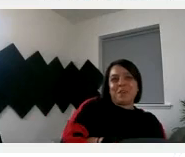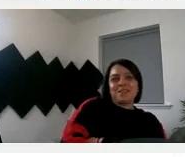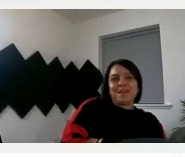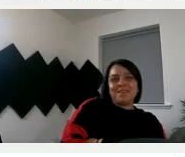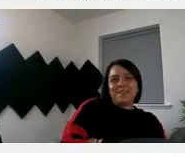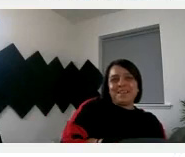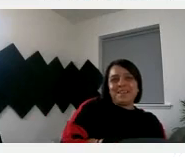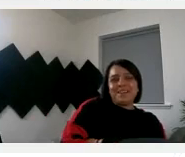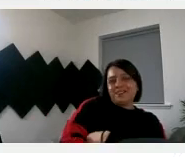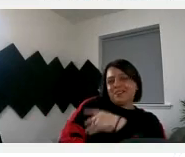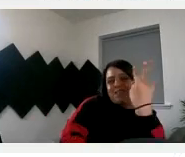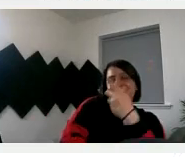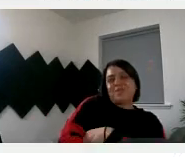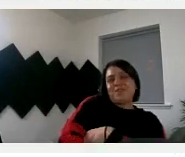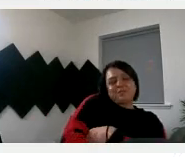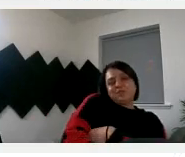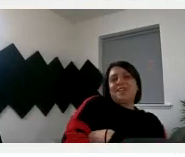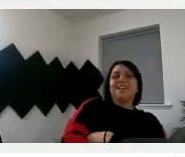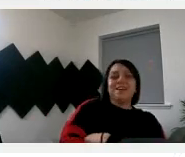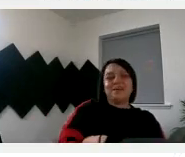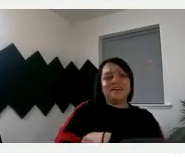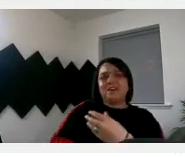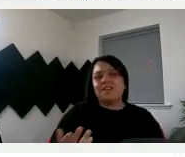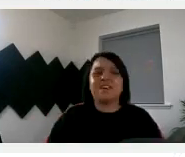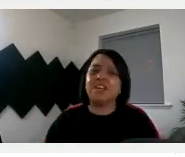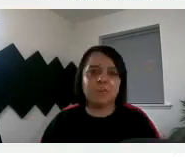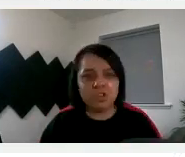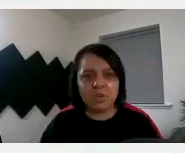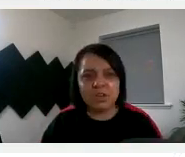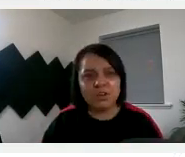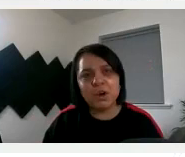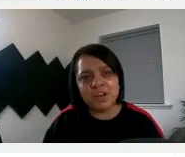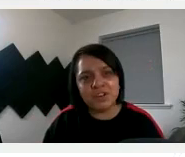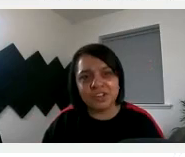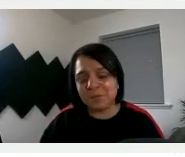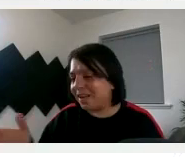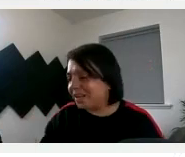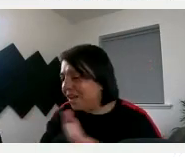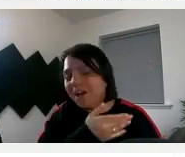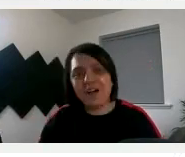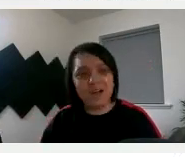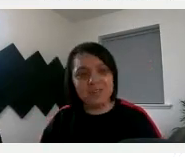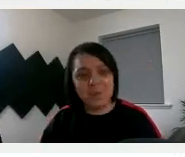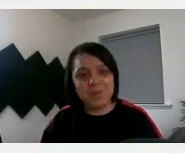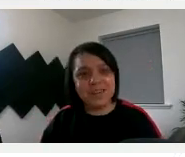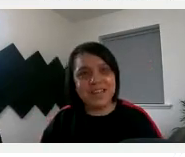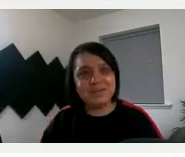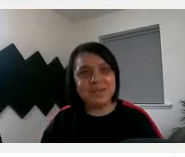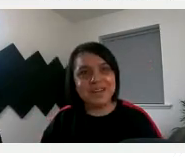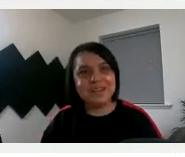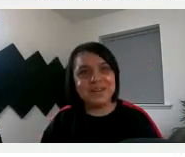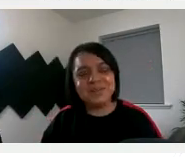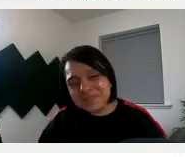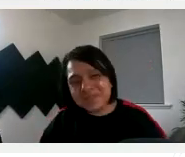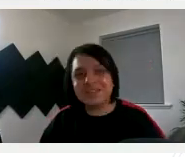a waste man, you know, I just want this job, you know, you're not gonna give them the job, you know, you don't want a doctor to be like over the operating table doing that